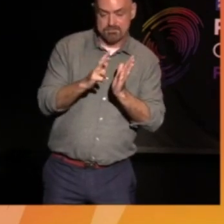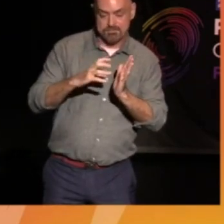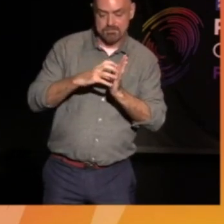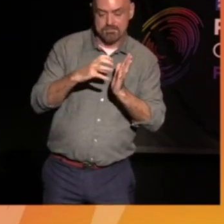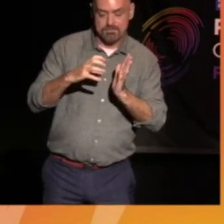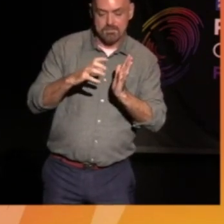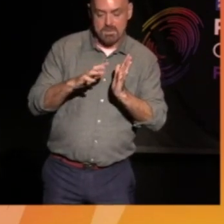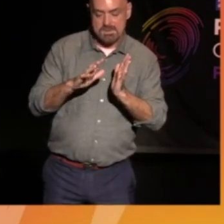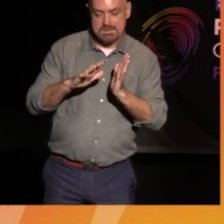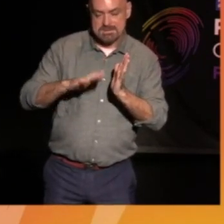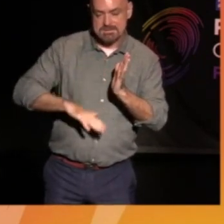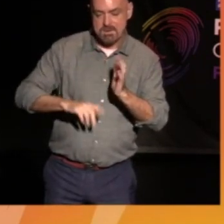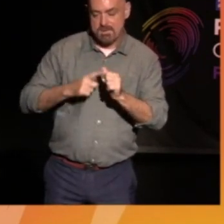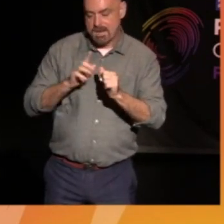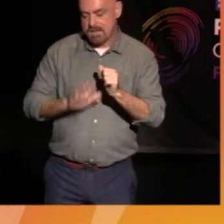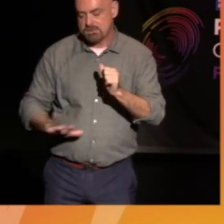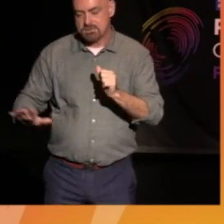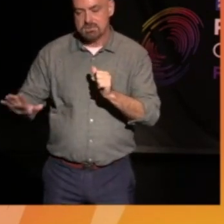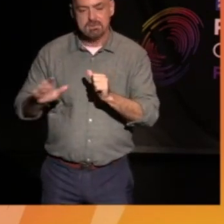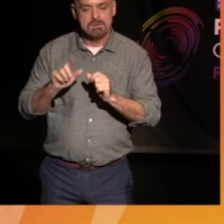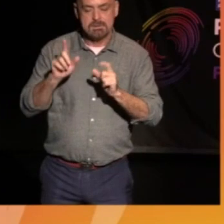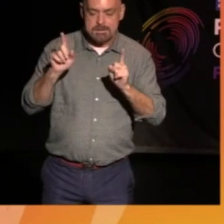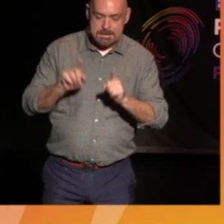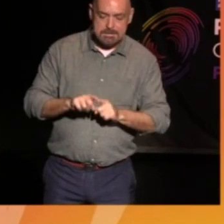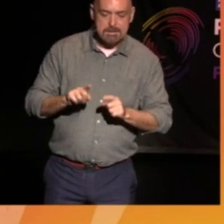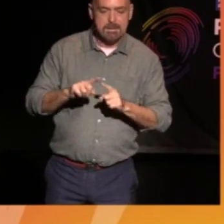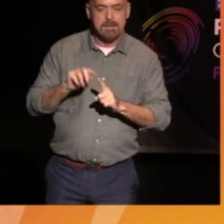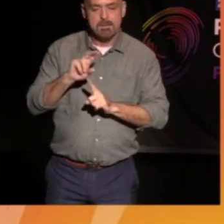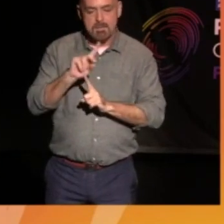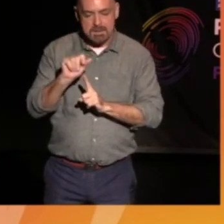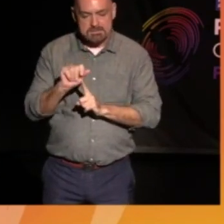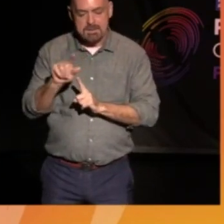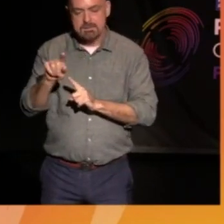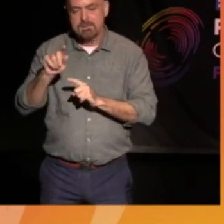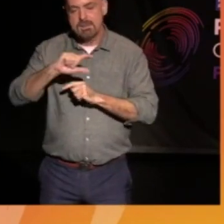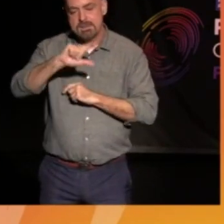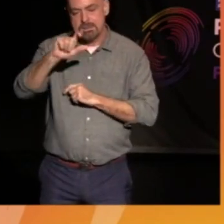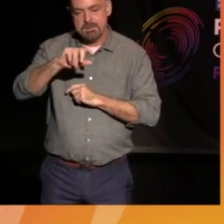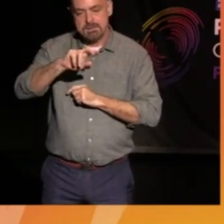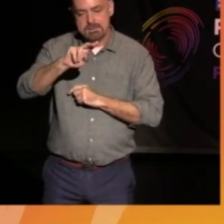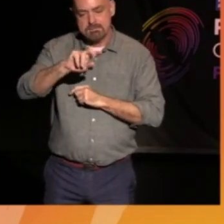South Asian countries, India, Pakistan, and Nepal.